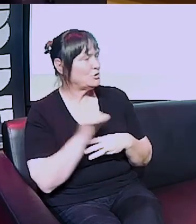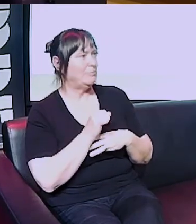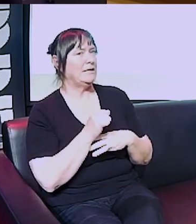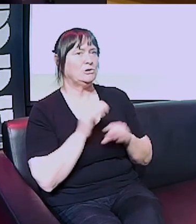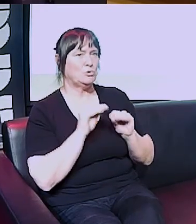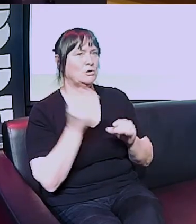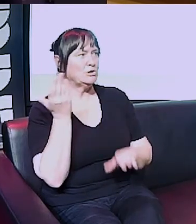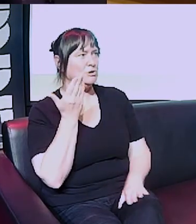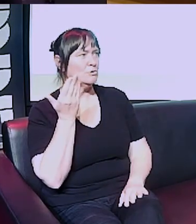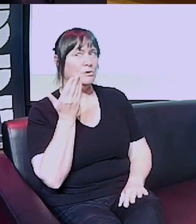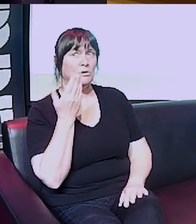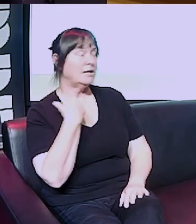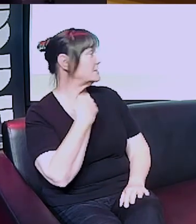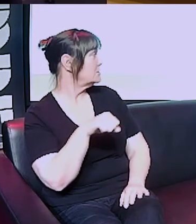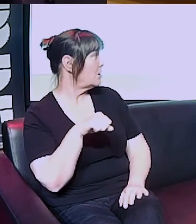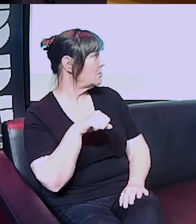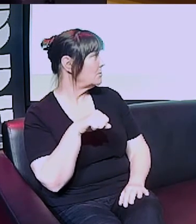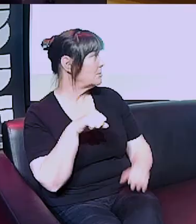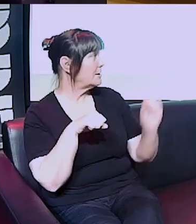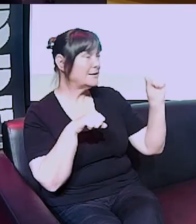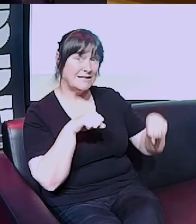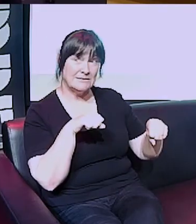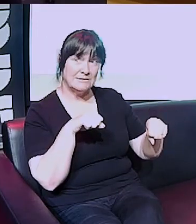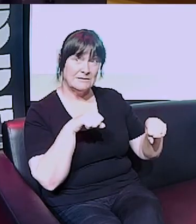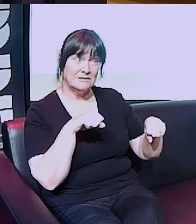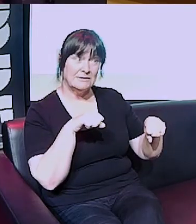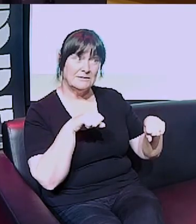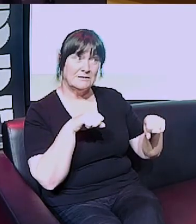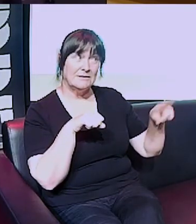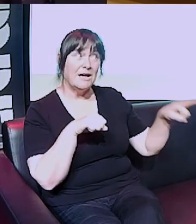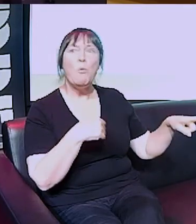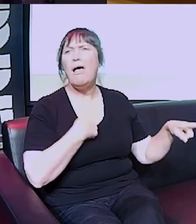I'm an ex-high school teacher. No, but she can't, but then I couldn't a while